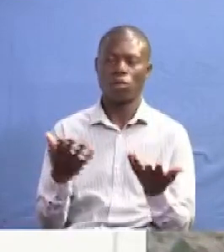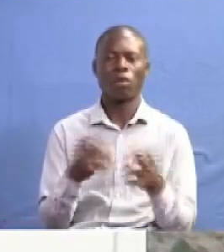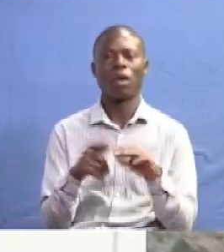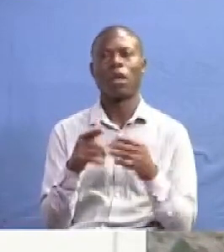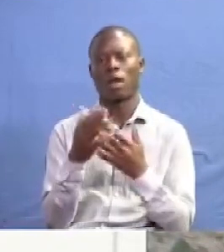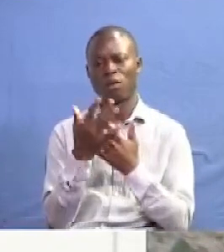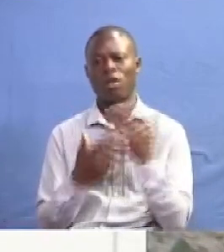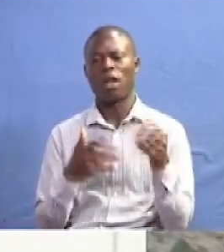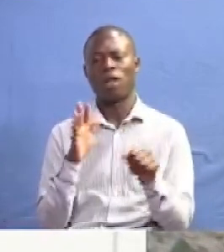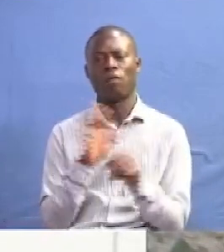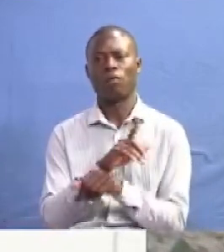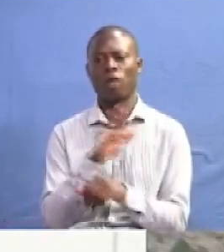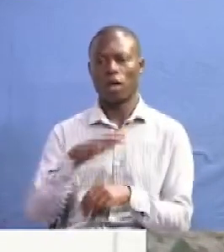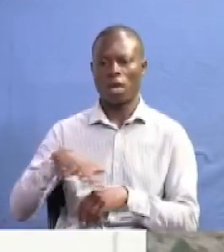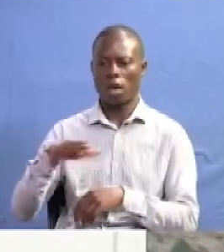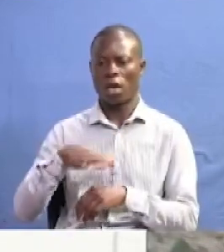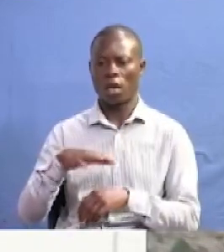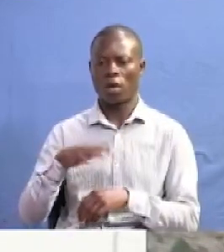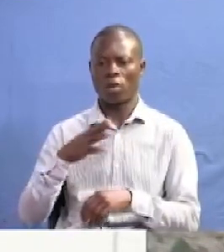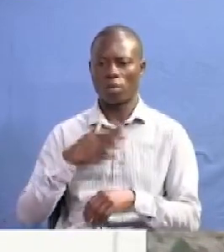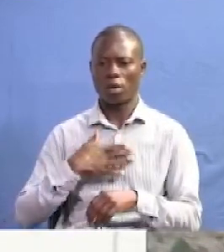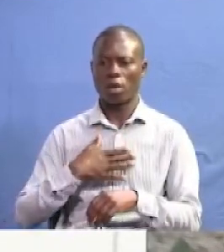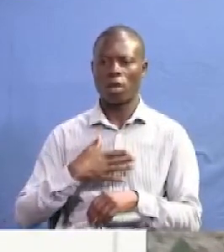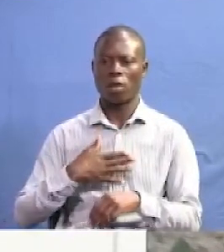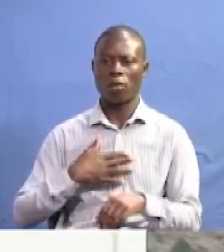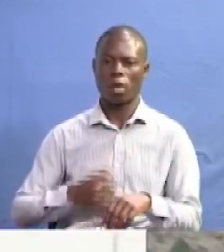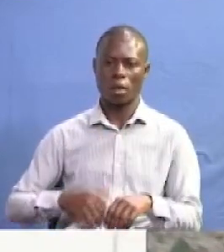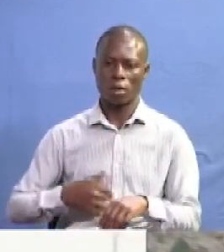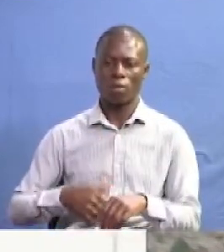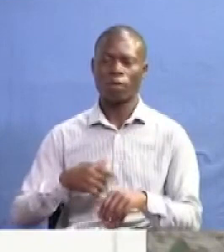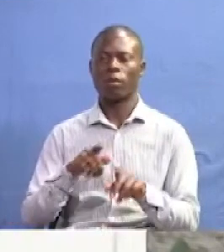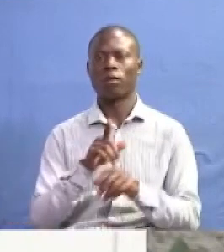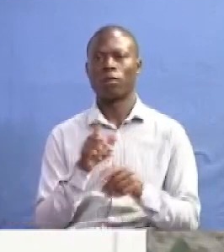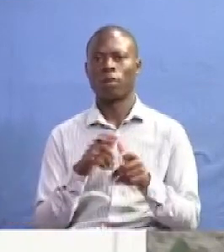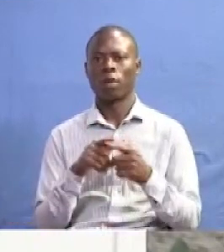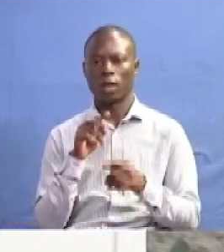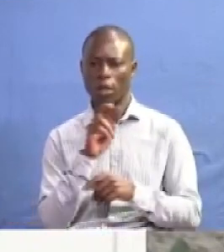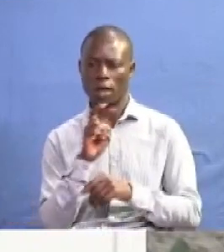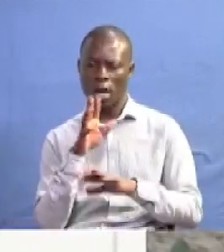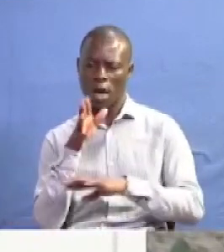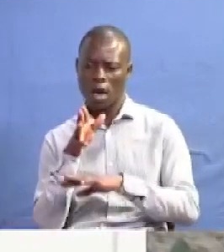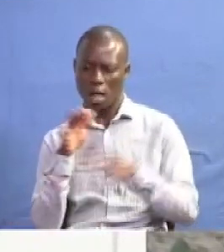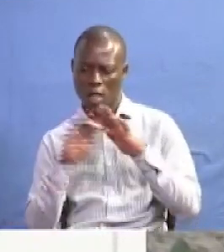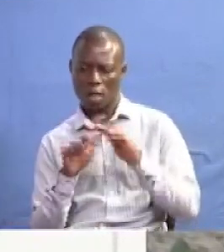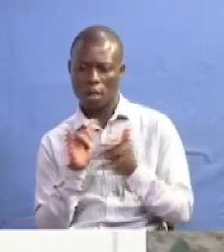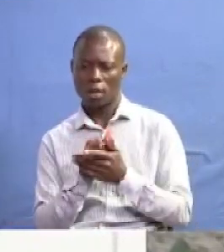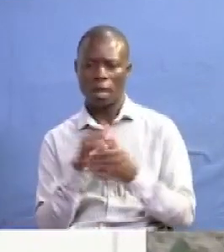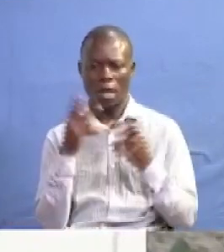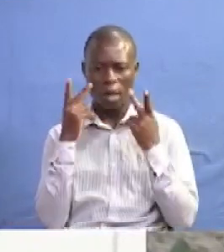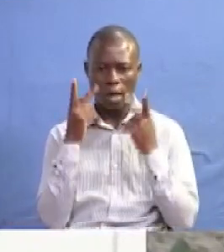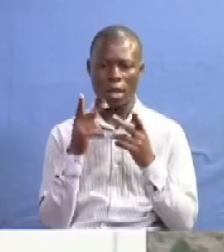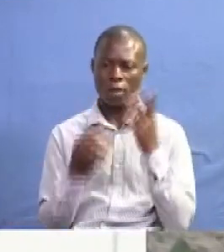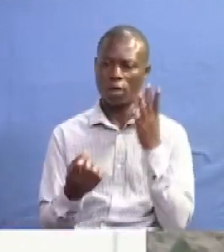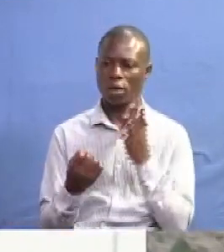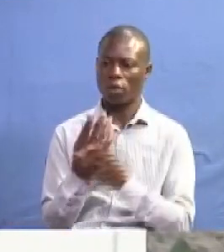blood around my umbilical stump. They had a test done on that, a biopsy, and from that is when